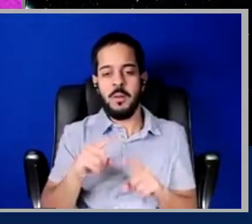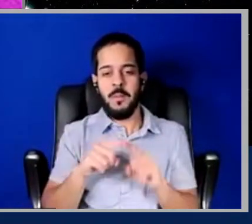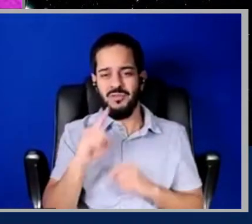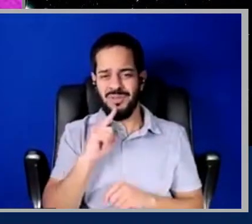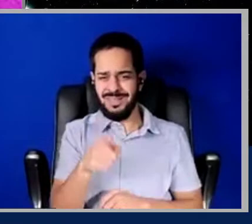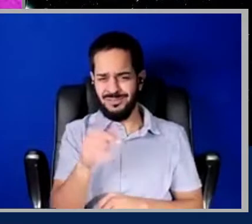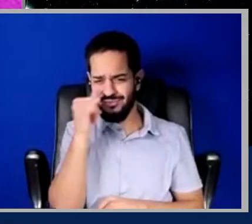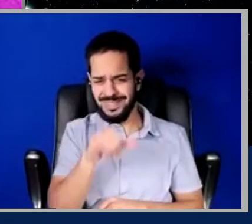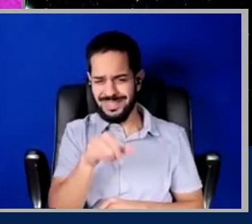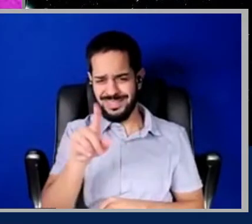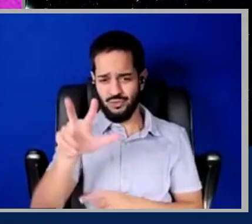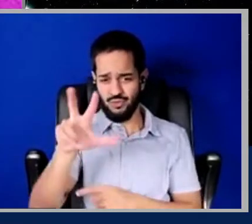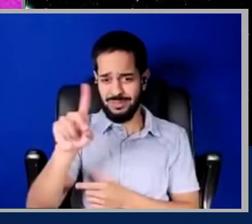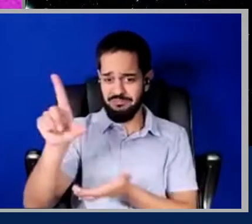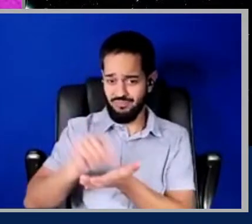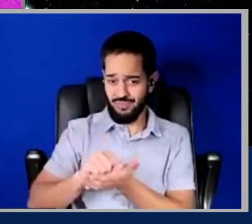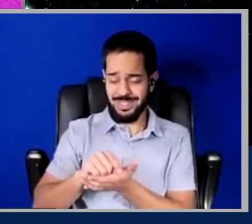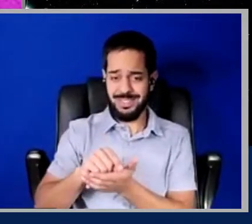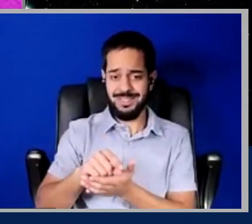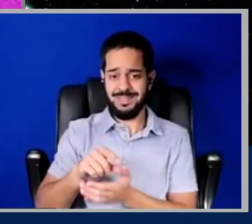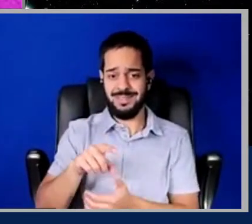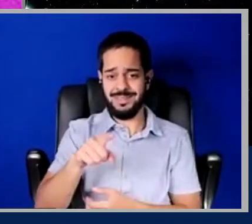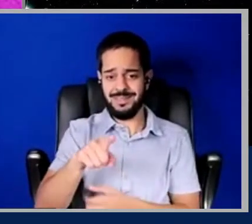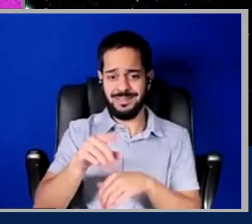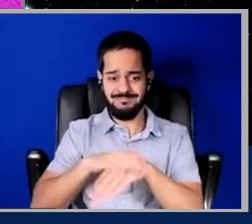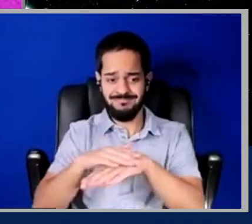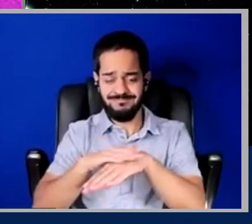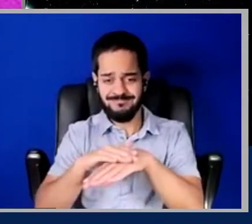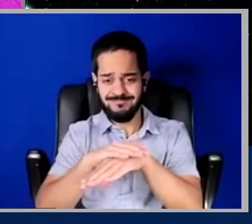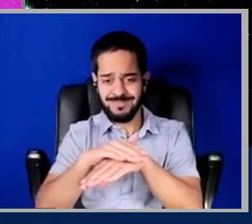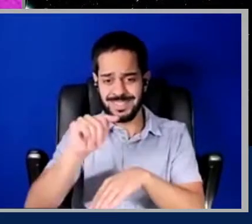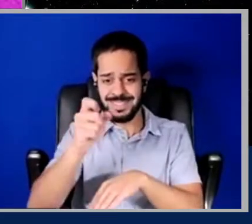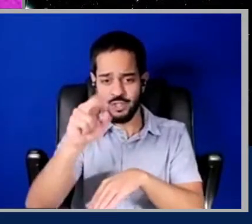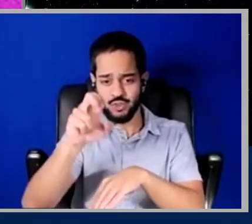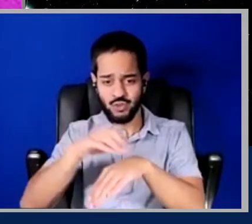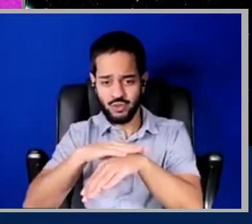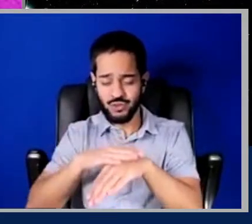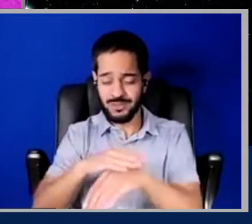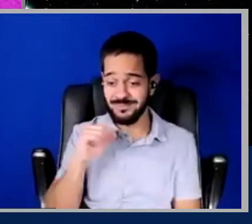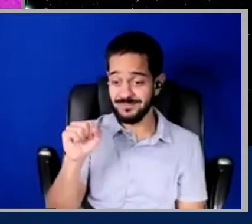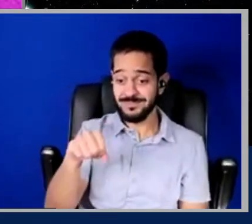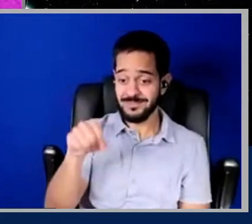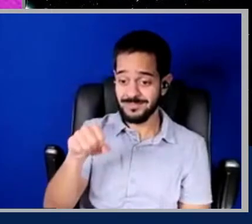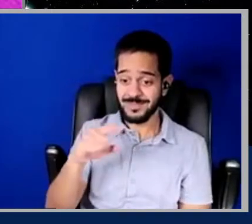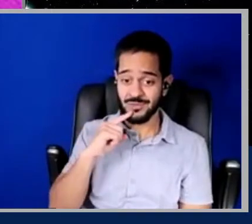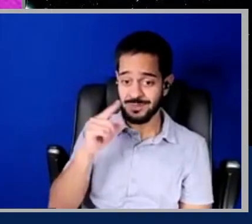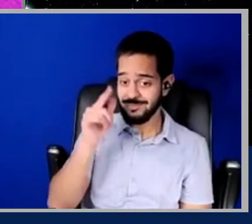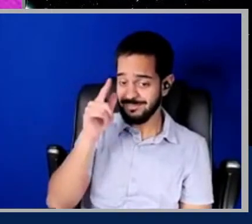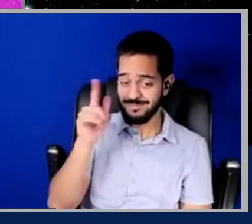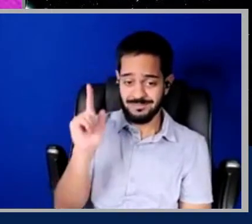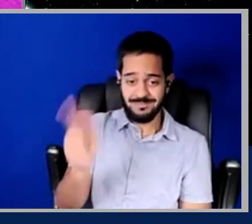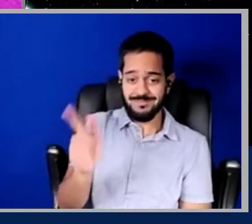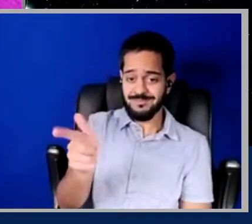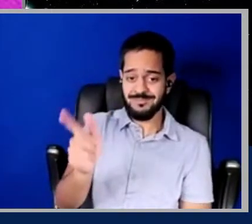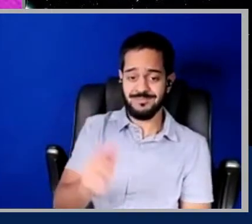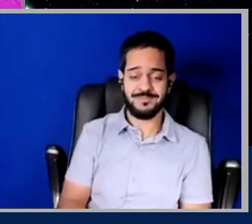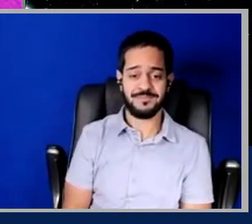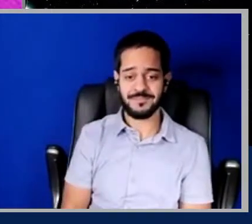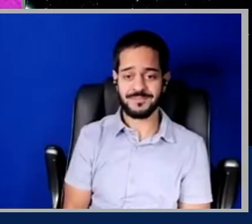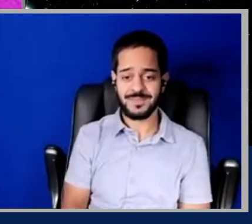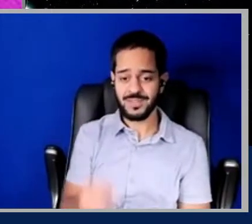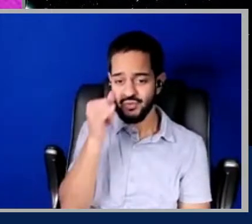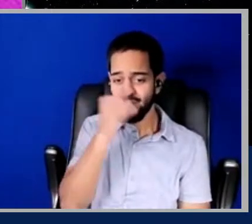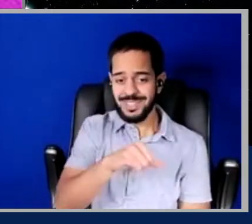amount of surface texture or something. Yes, ridiculous. I love that. Yeah, it is ridiculous. It's